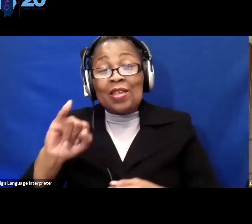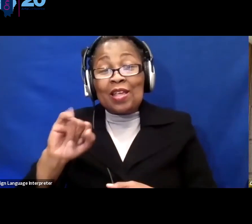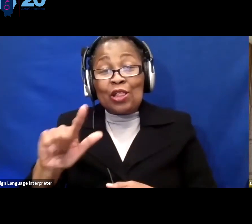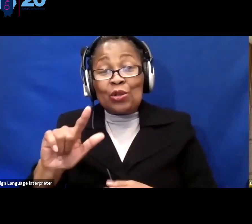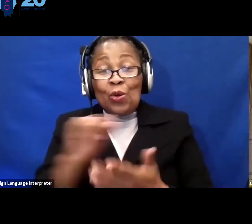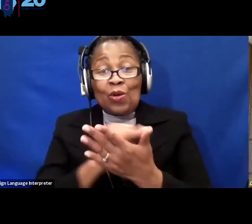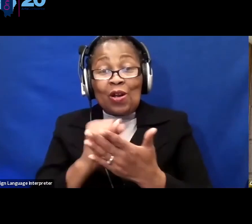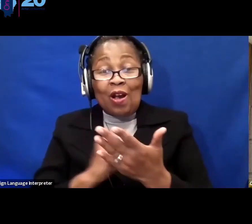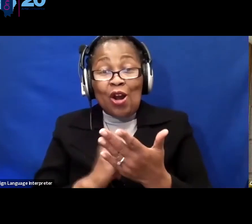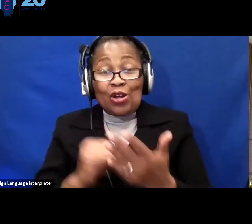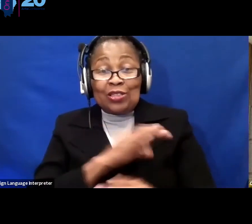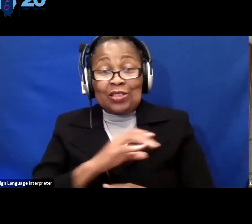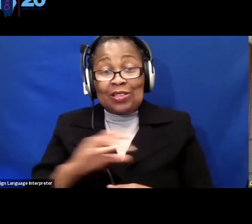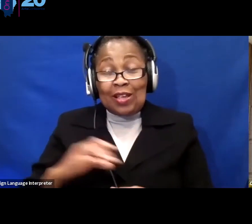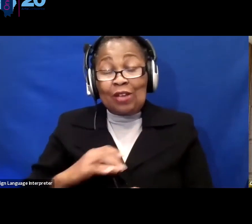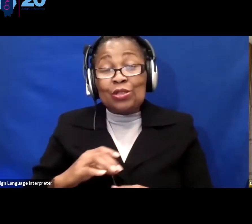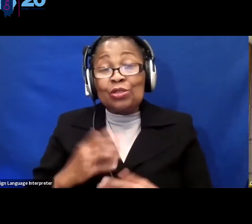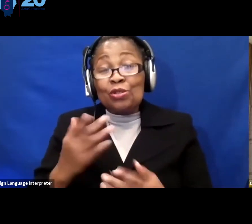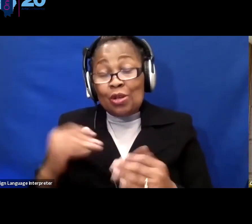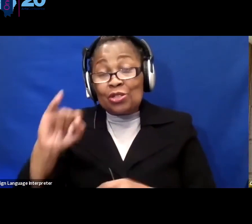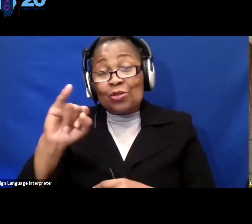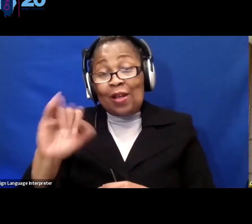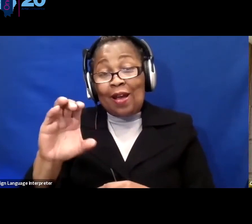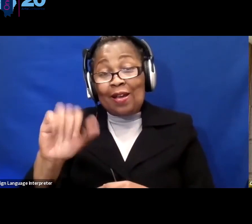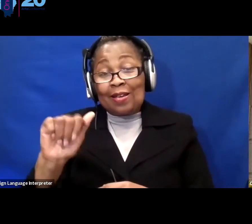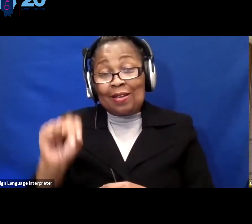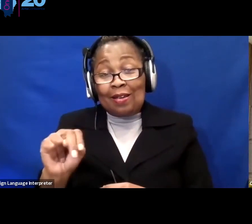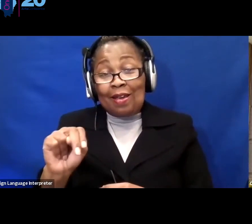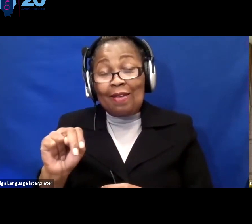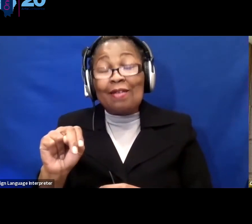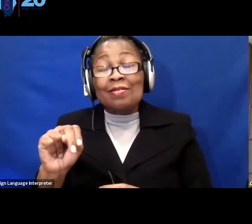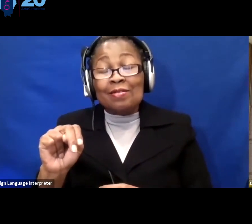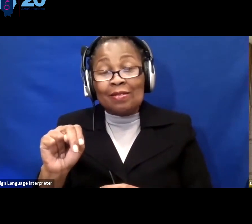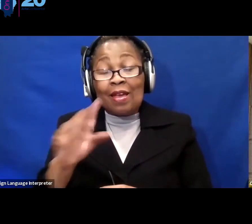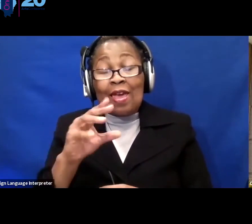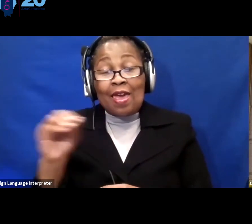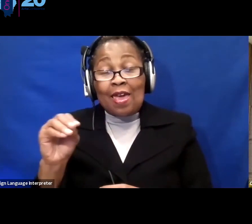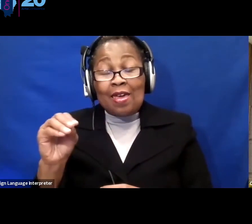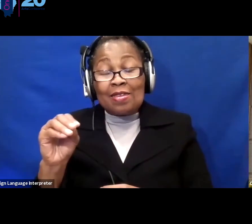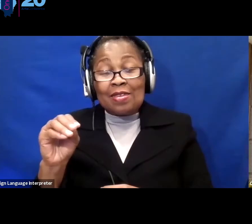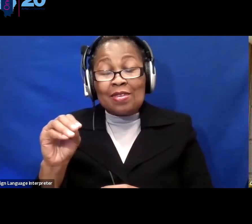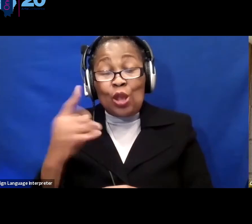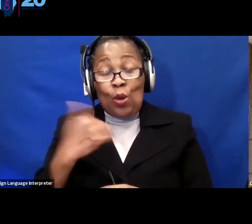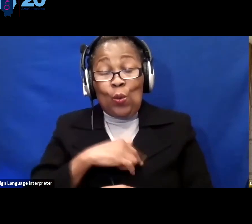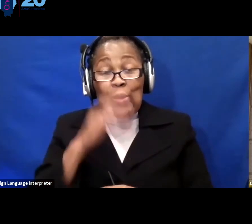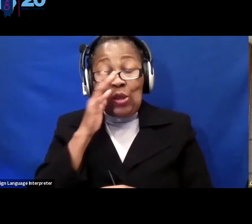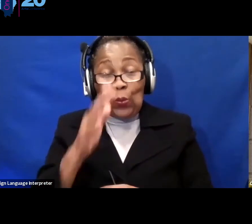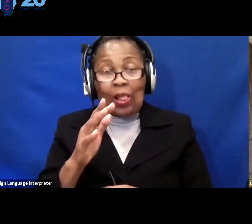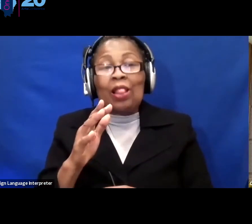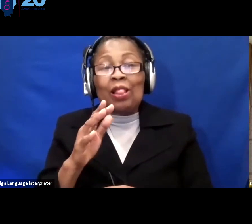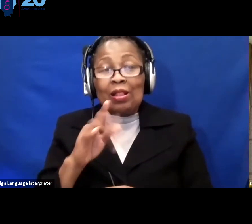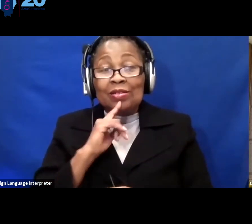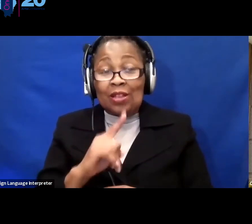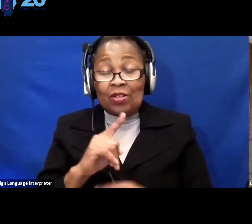present ICAN, Illinois Cultural Accessibility Network. And we will definitely